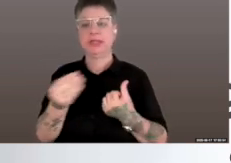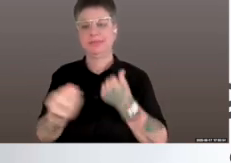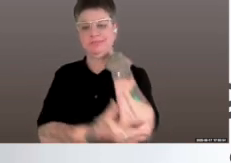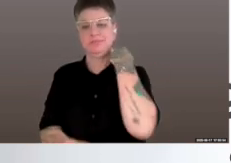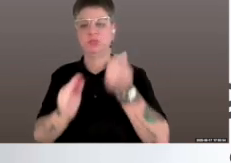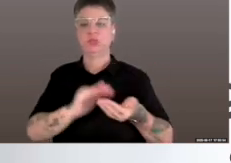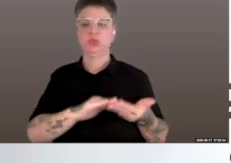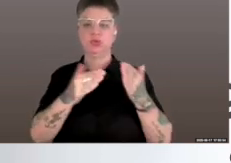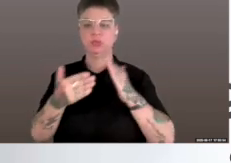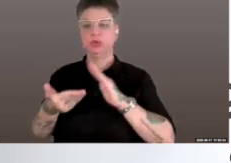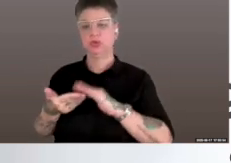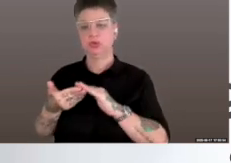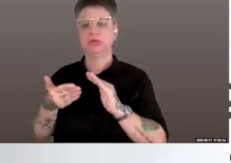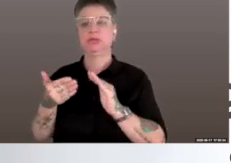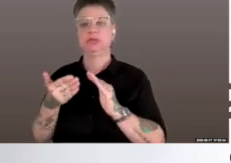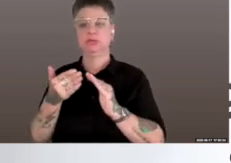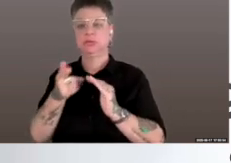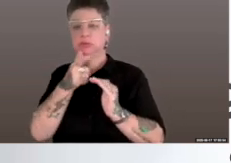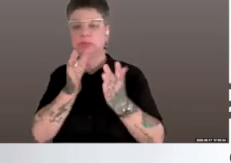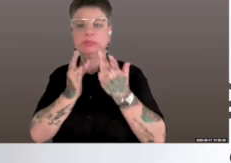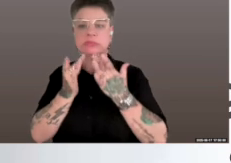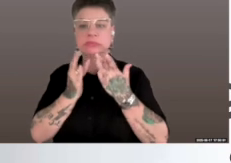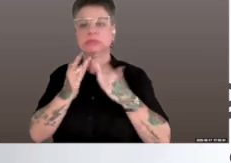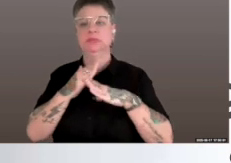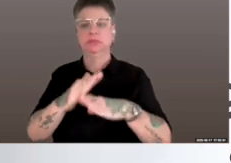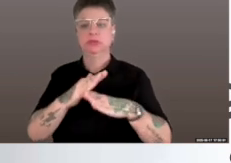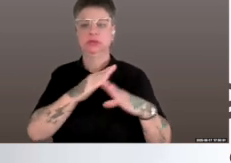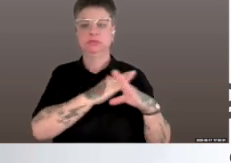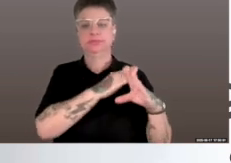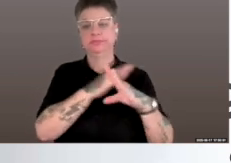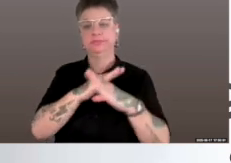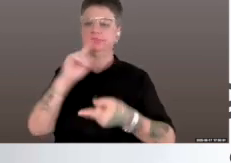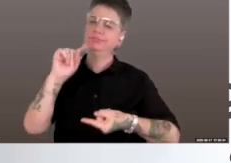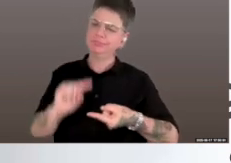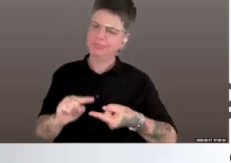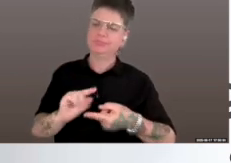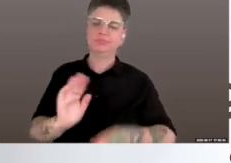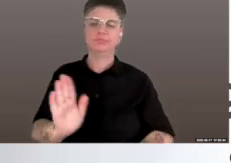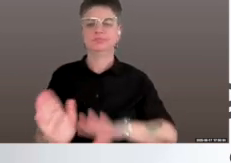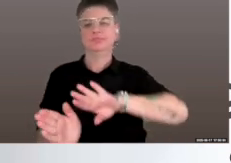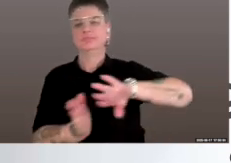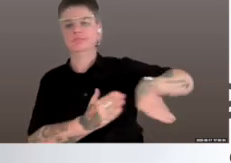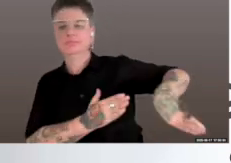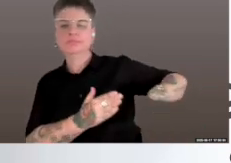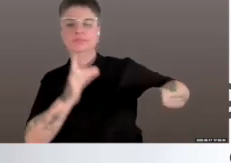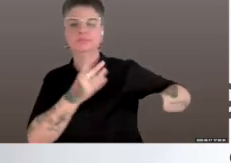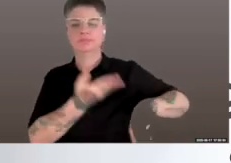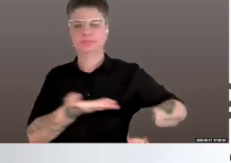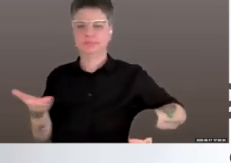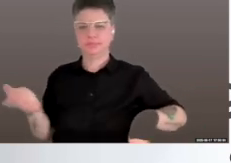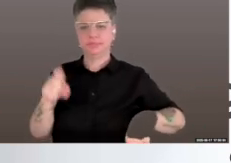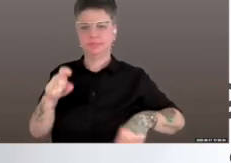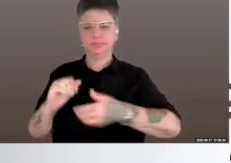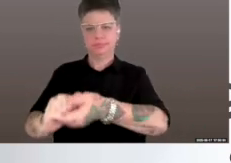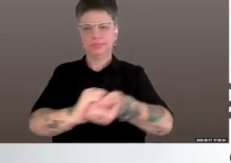create partnerships necessary to support the acceleration of clean technology advancement and market deployment in the